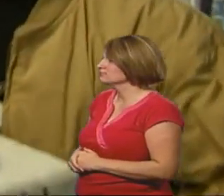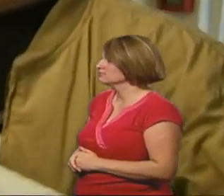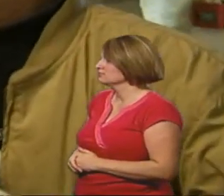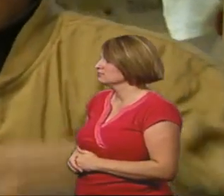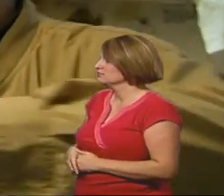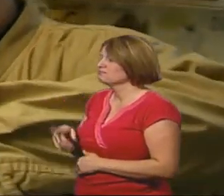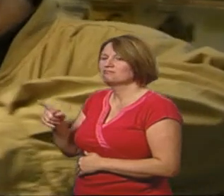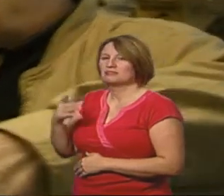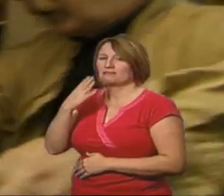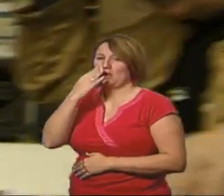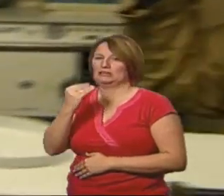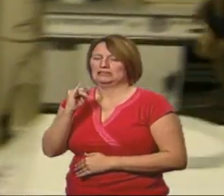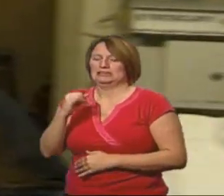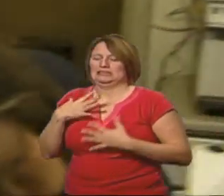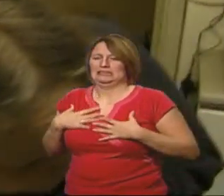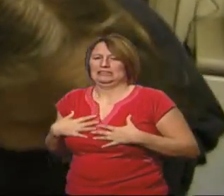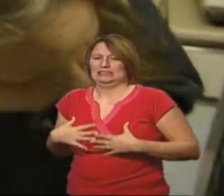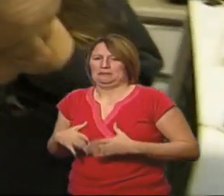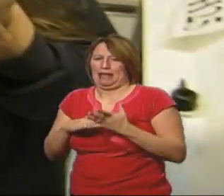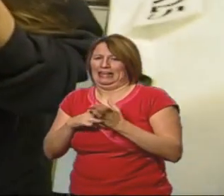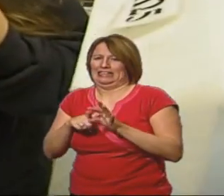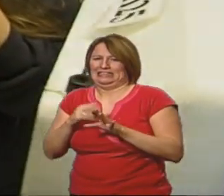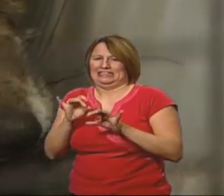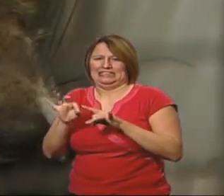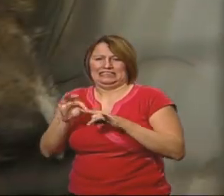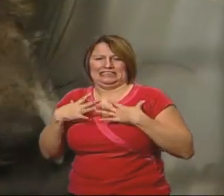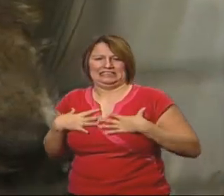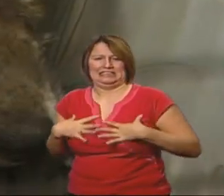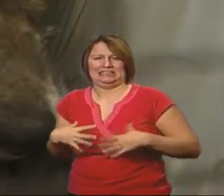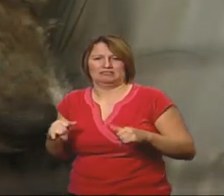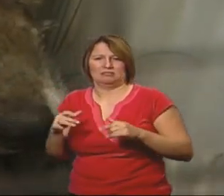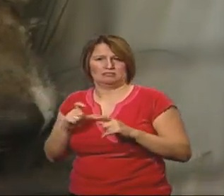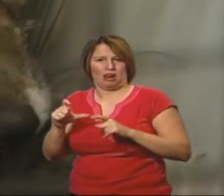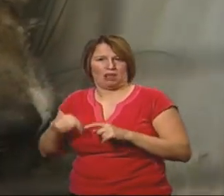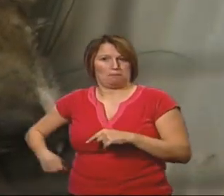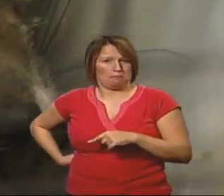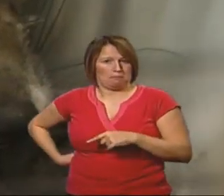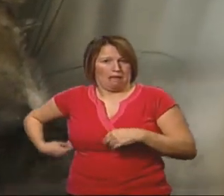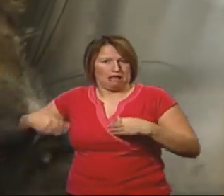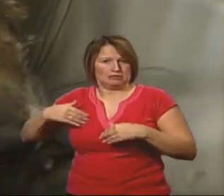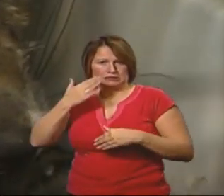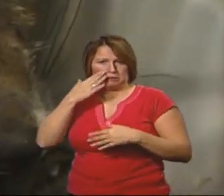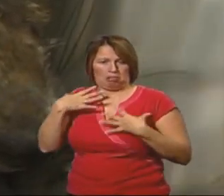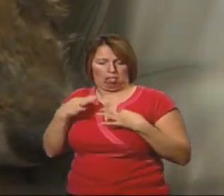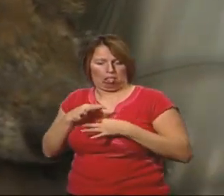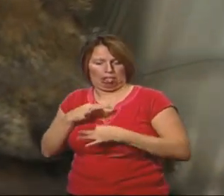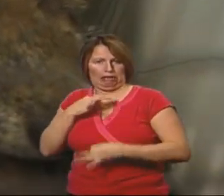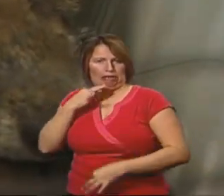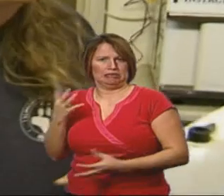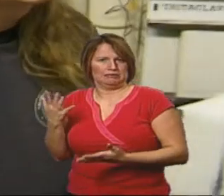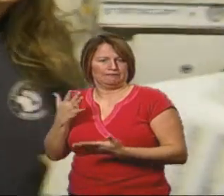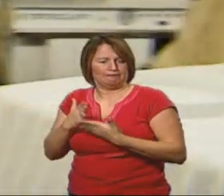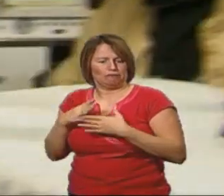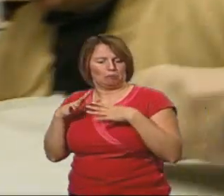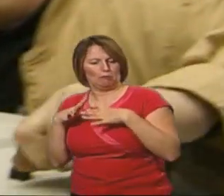fox. Has he's got power in its back and legs and such like. He's just very emaciated, very, very